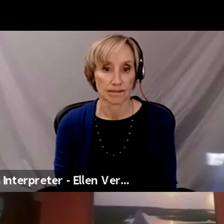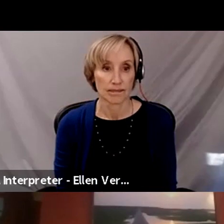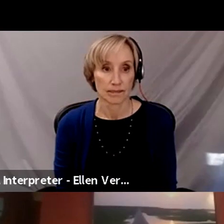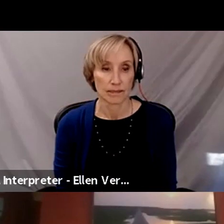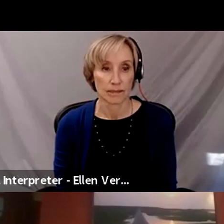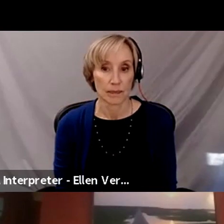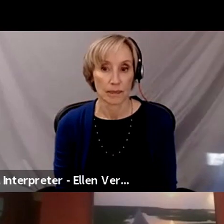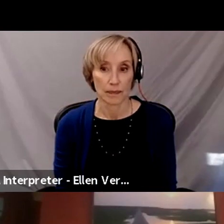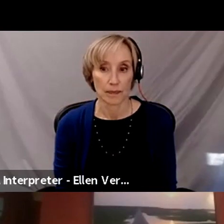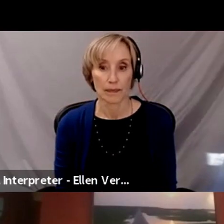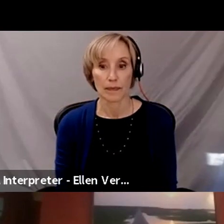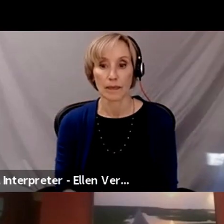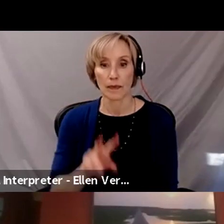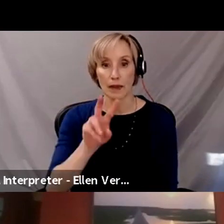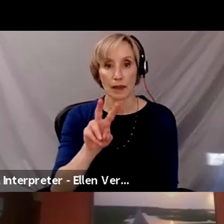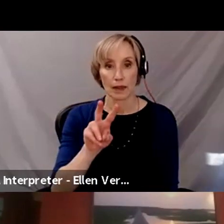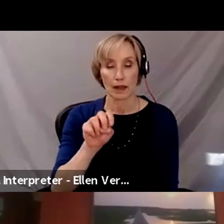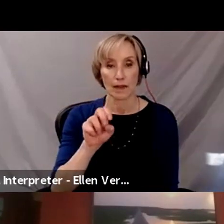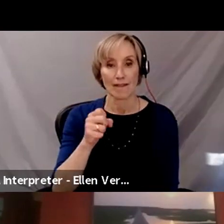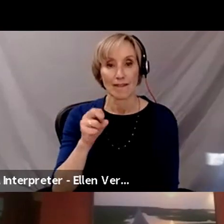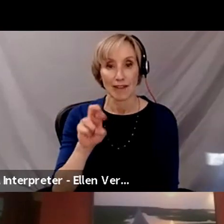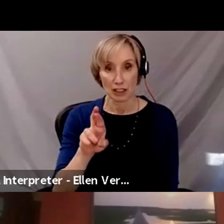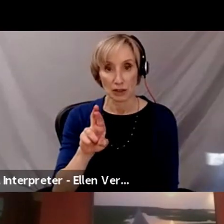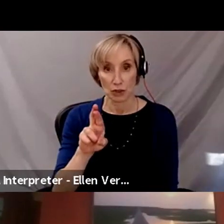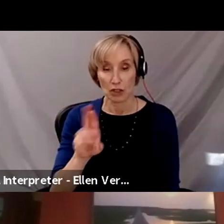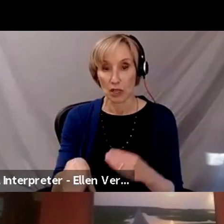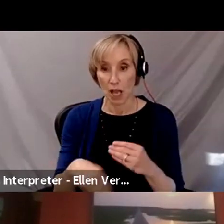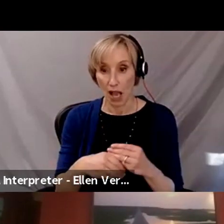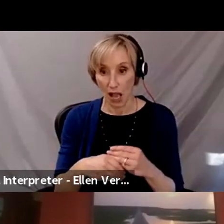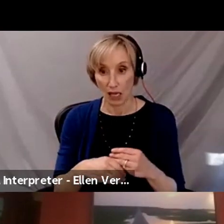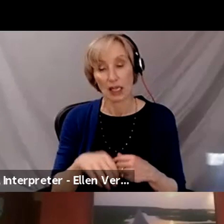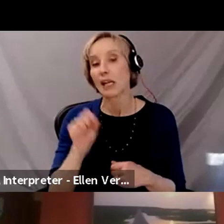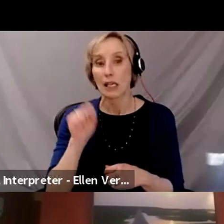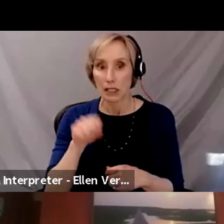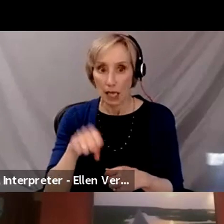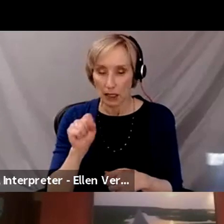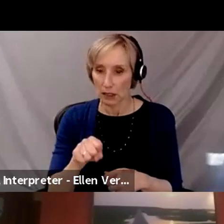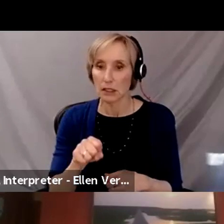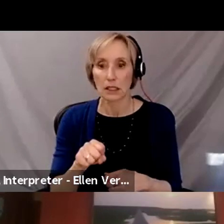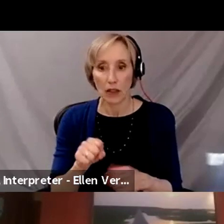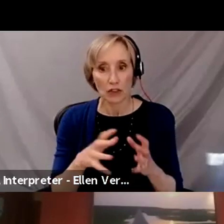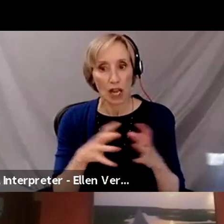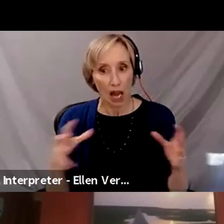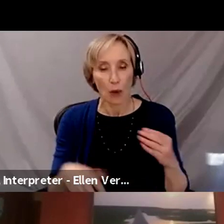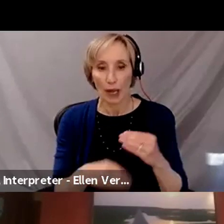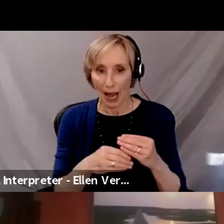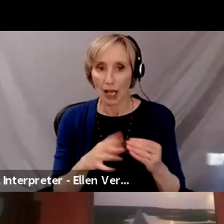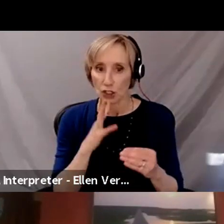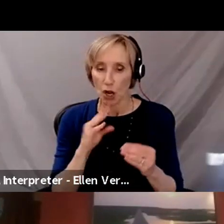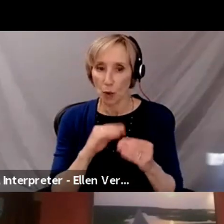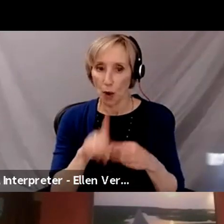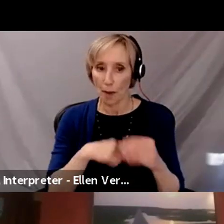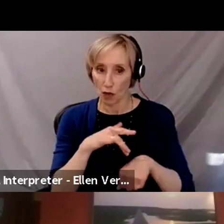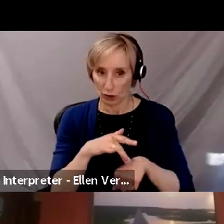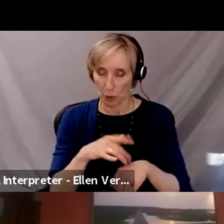I would like to add, there's a lot with these tangible resources, but simultaneously, there are resources that are put